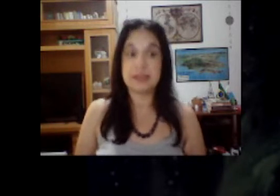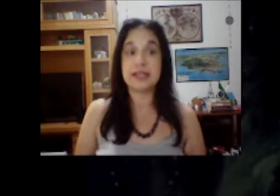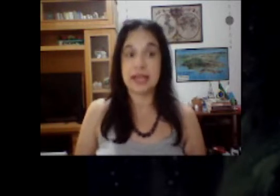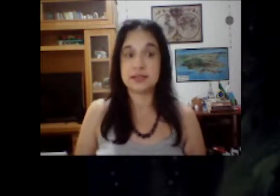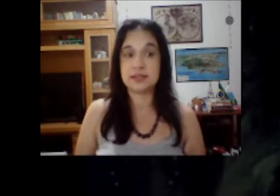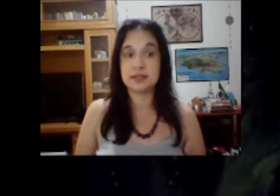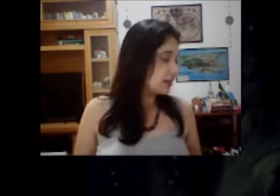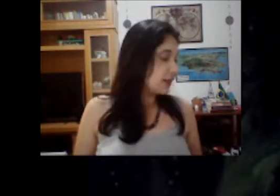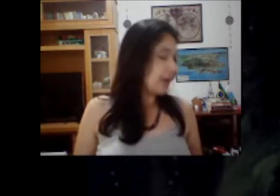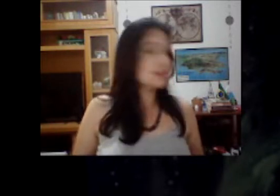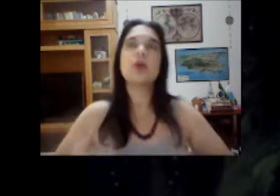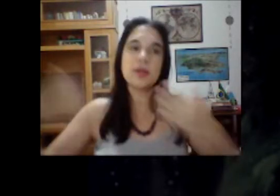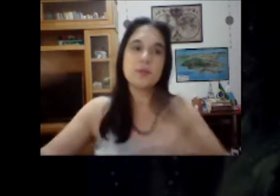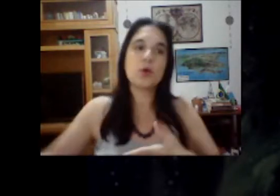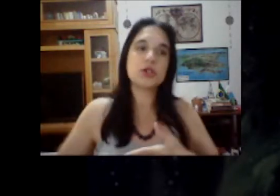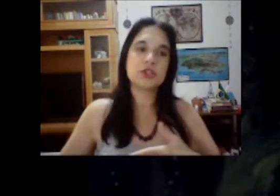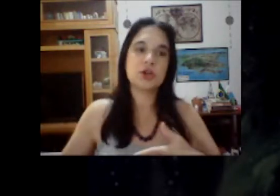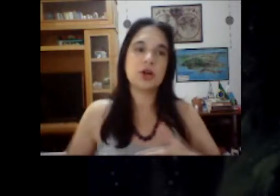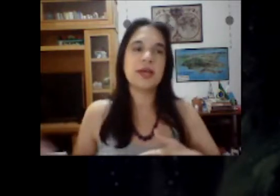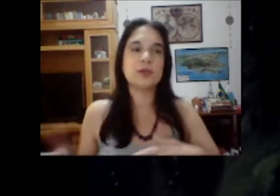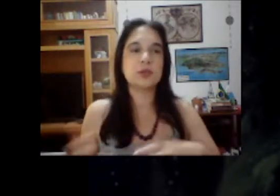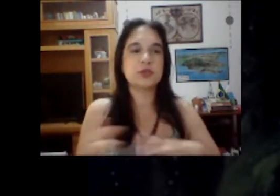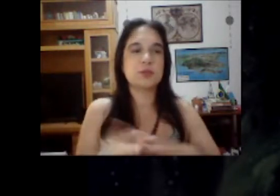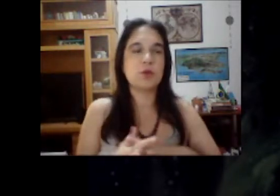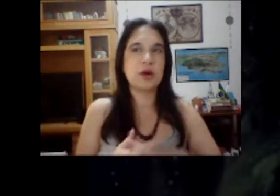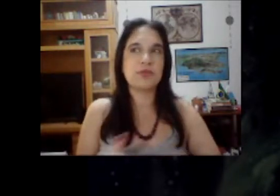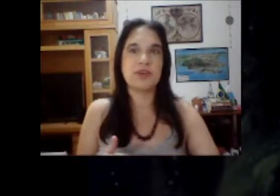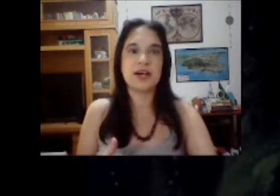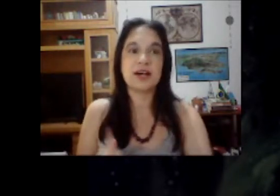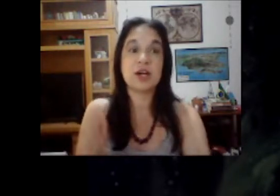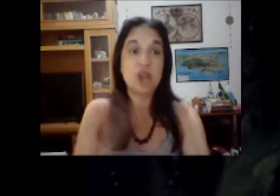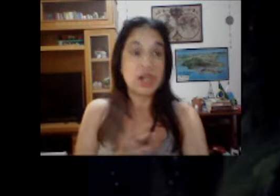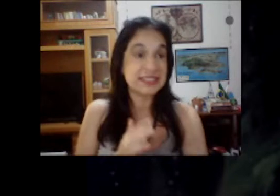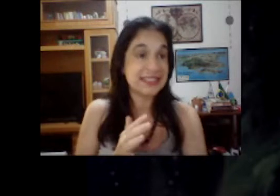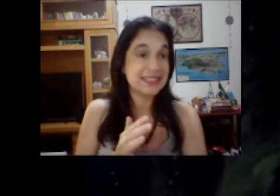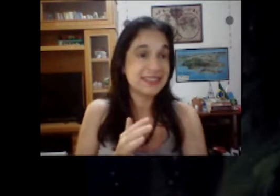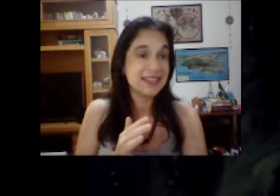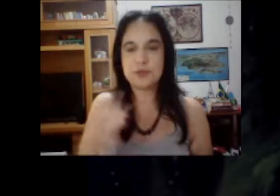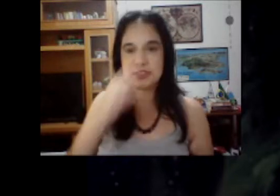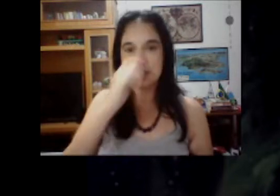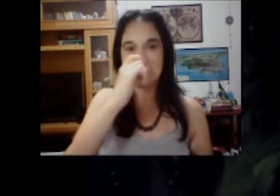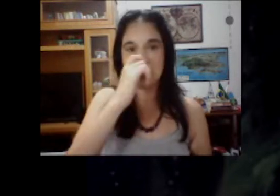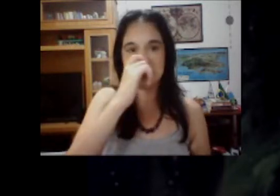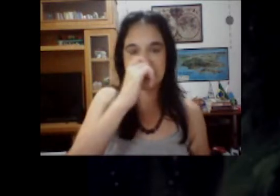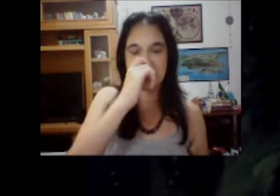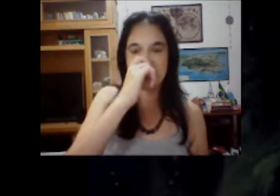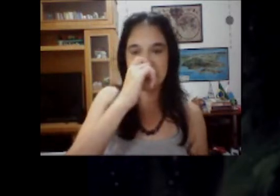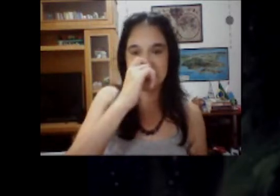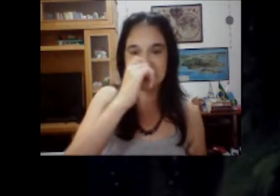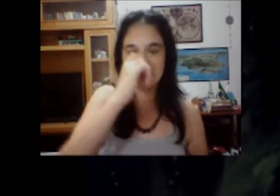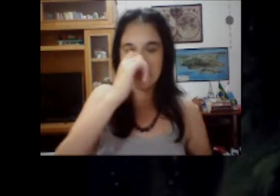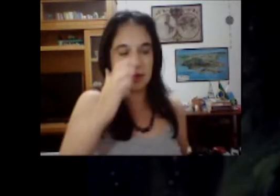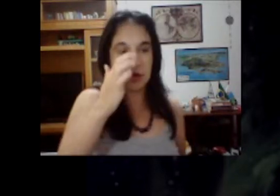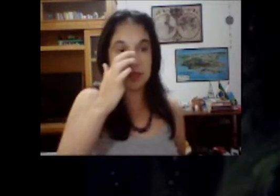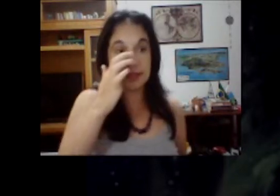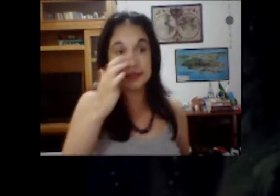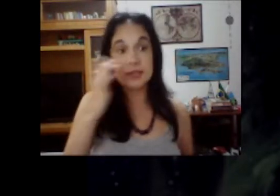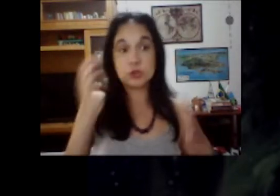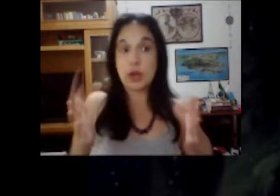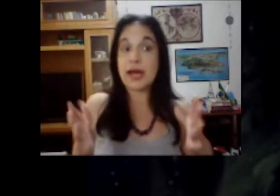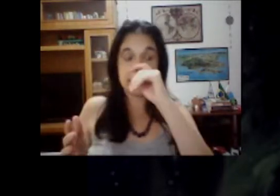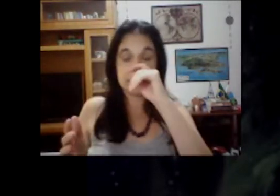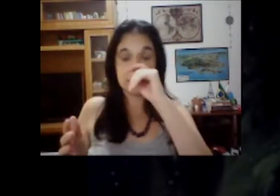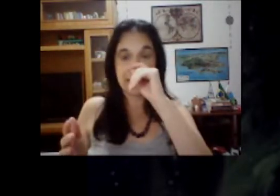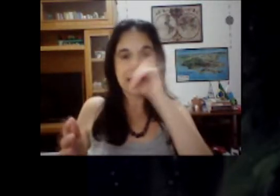wouldn't be the last. And in Portugal, it was more of a closeted physical separation, or at least